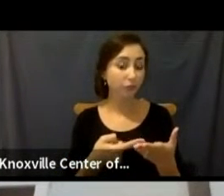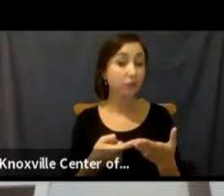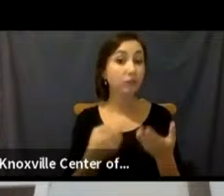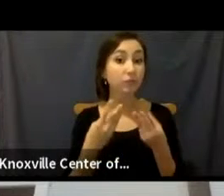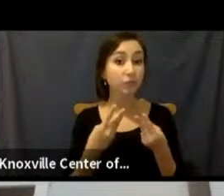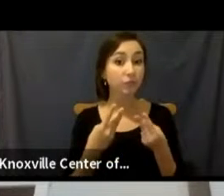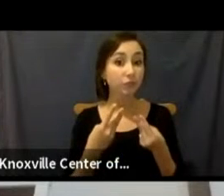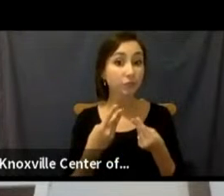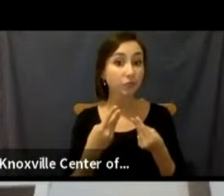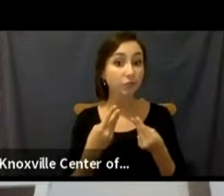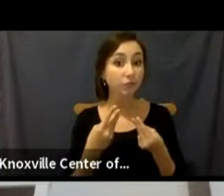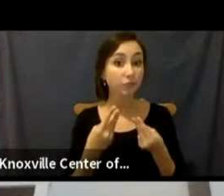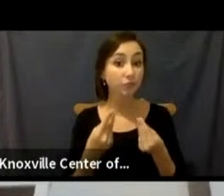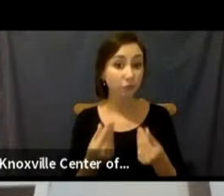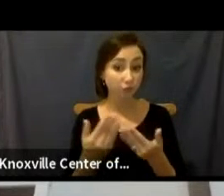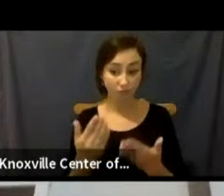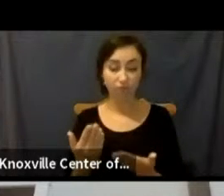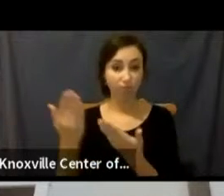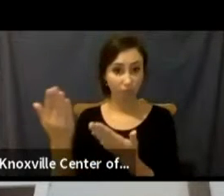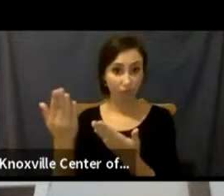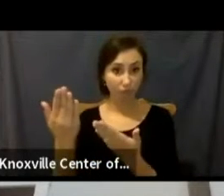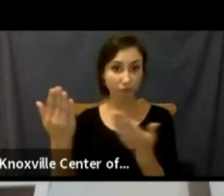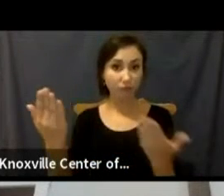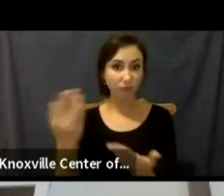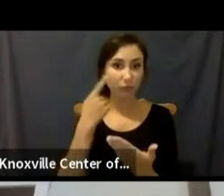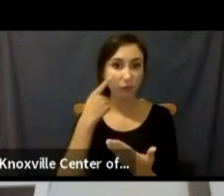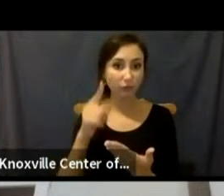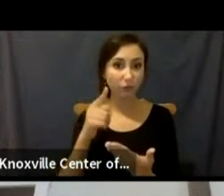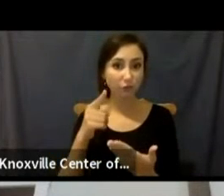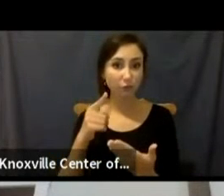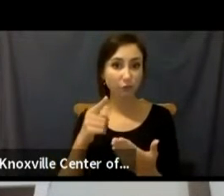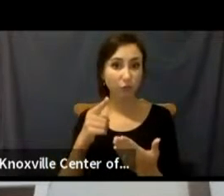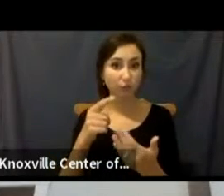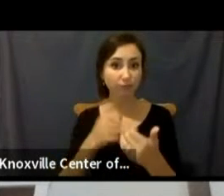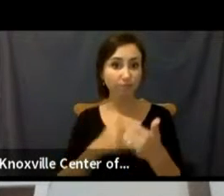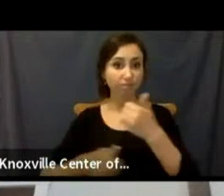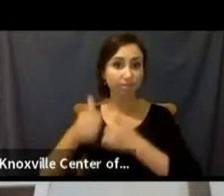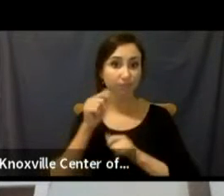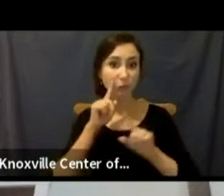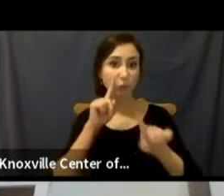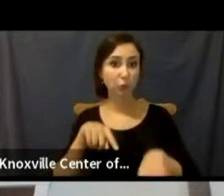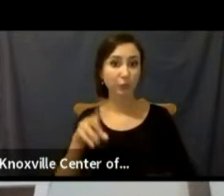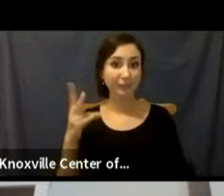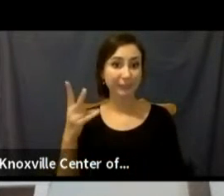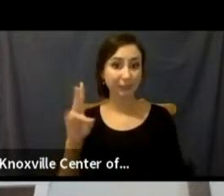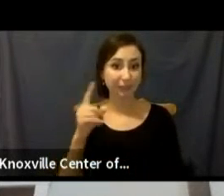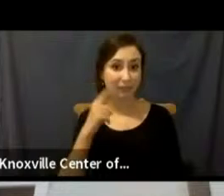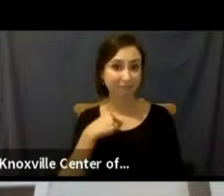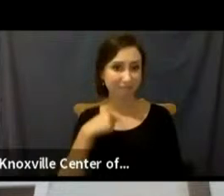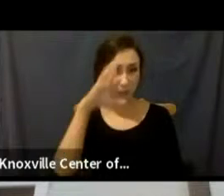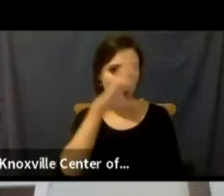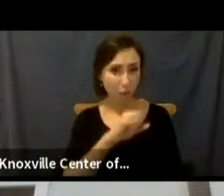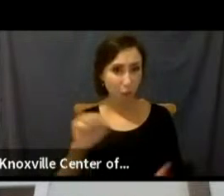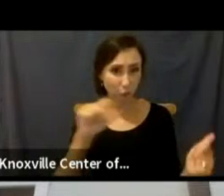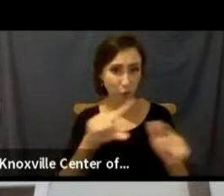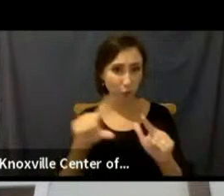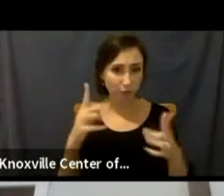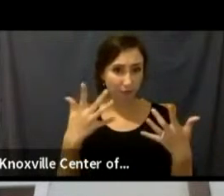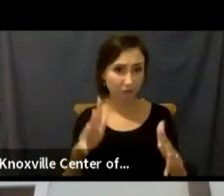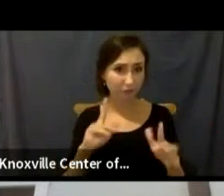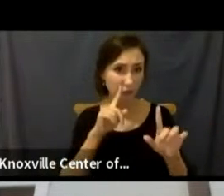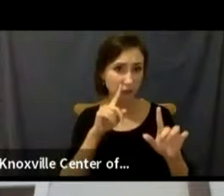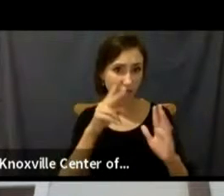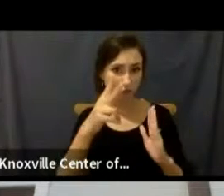resolution that's before us is for Executive Order 17. I'm assuming everybody's had a chance to read Executive Order 17, which